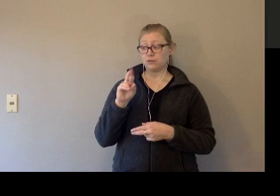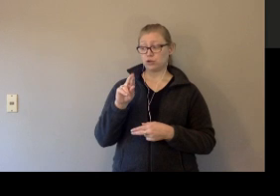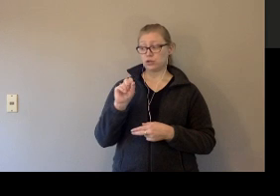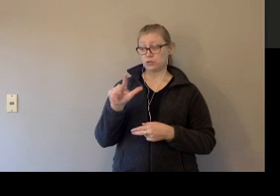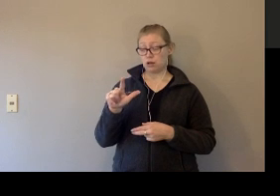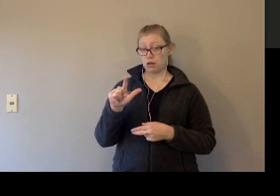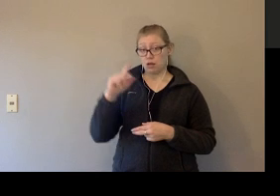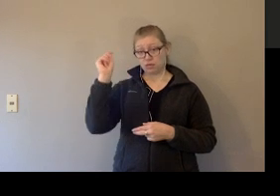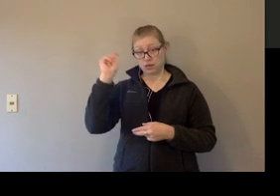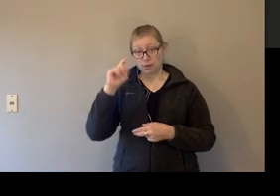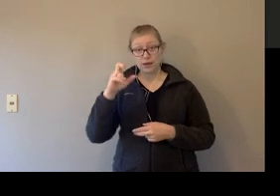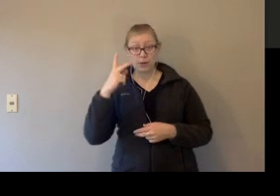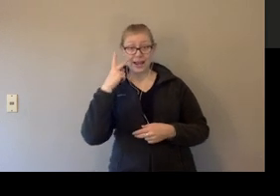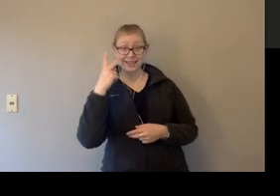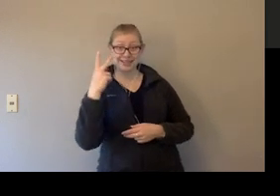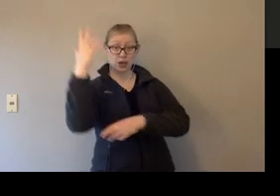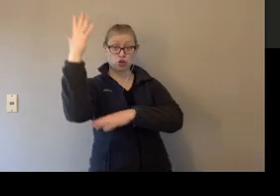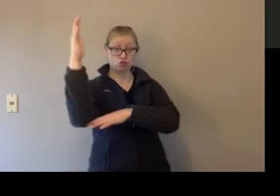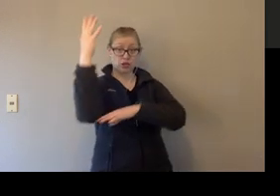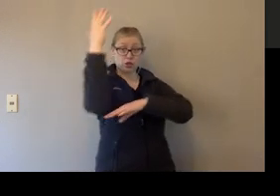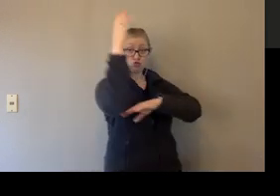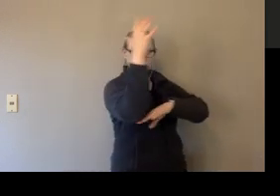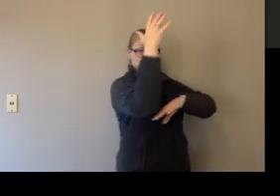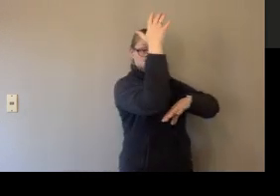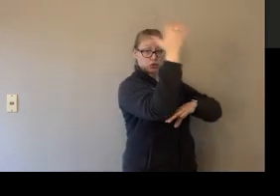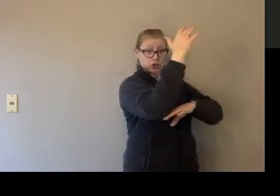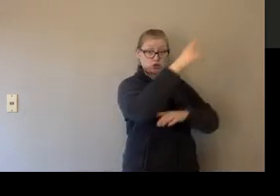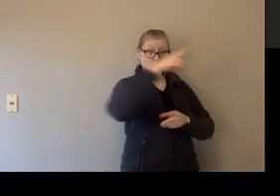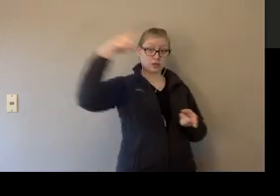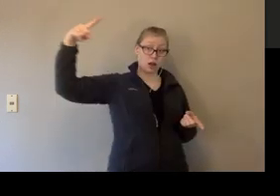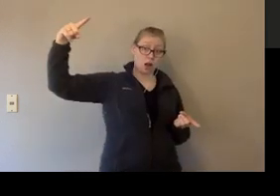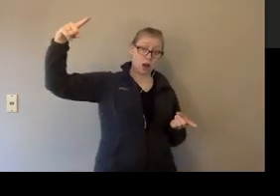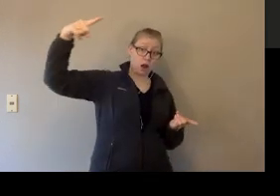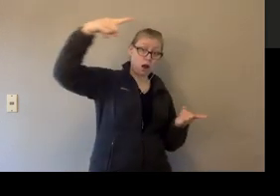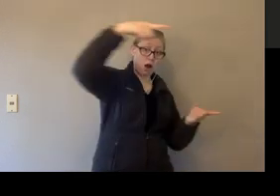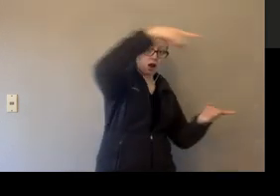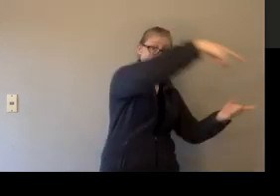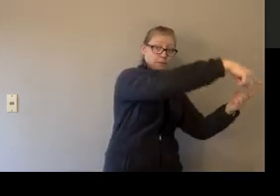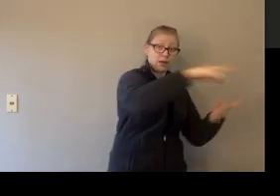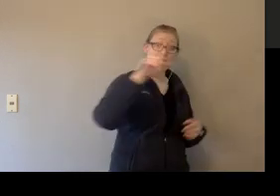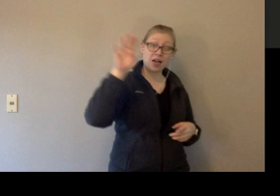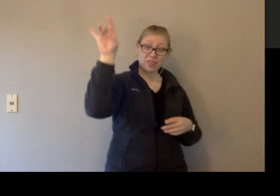make transversals to these the sides of this looks